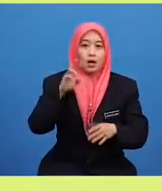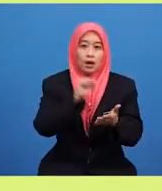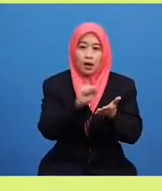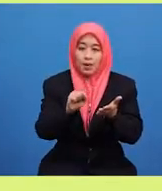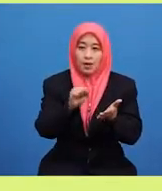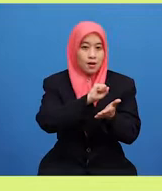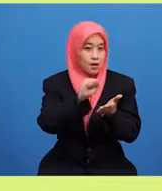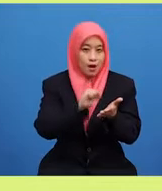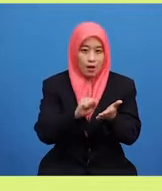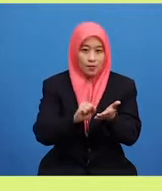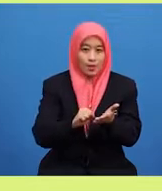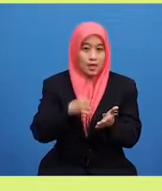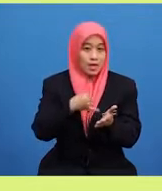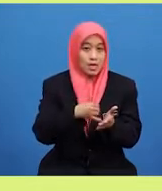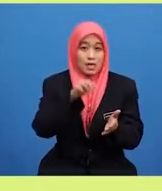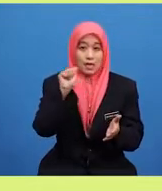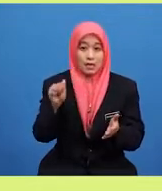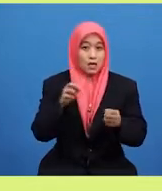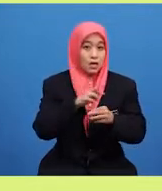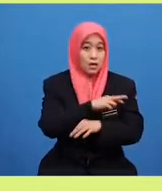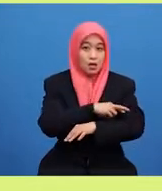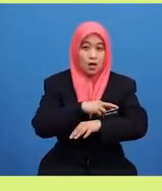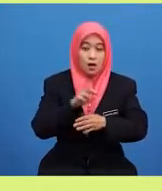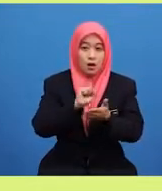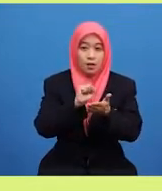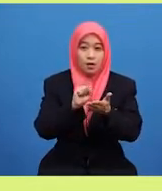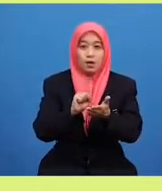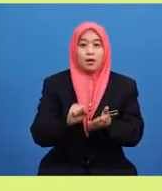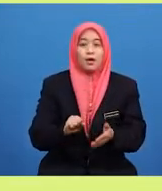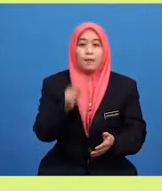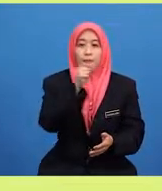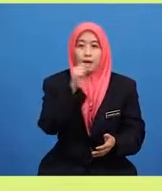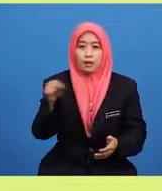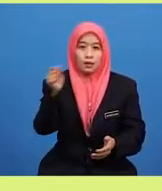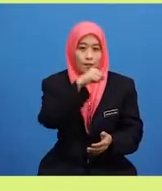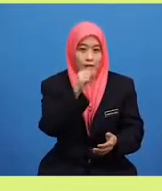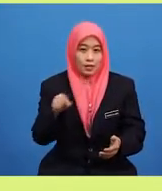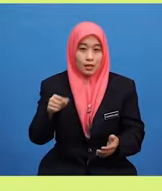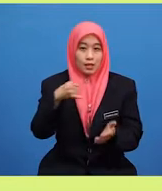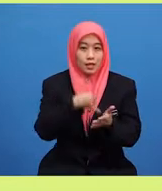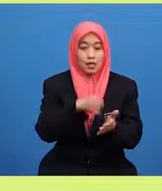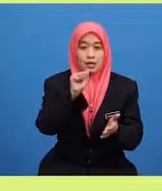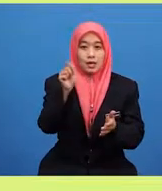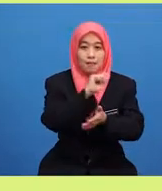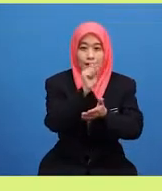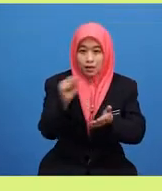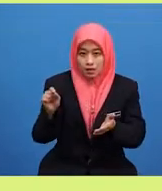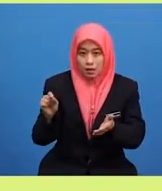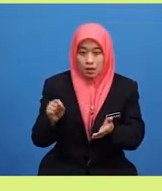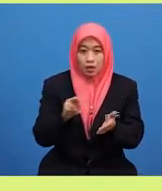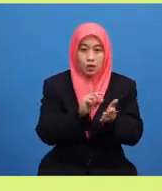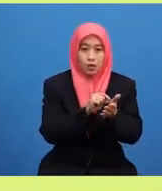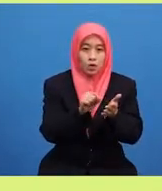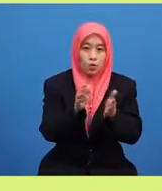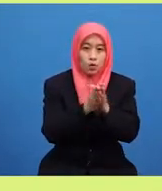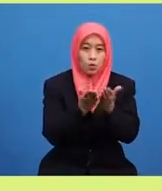Rubber, rubber, it's a rubber. Pencil, pencil, it's a pencil.